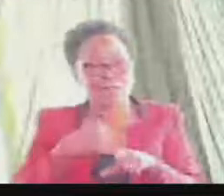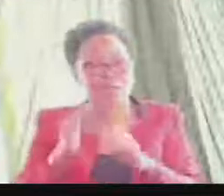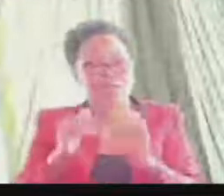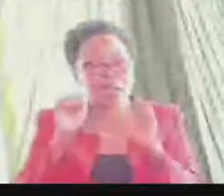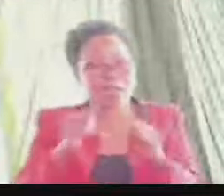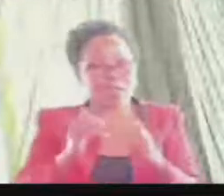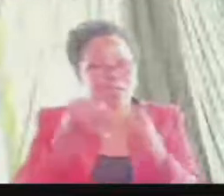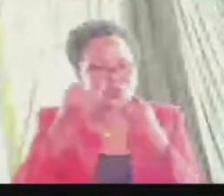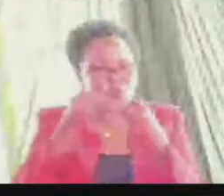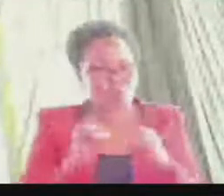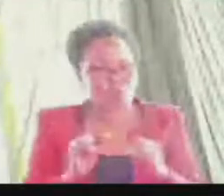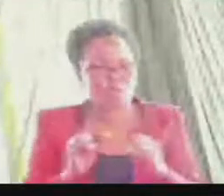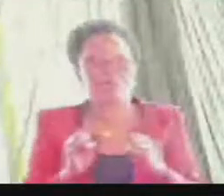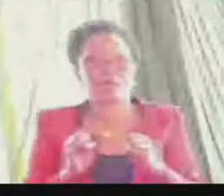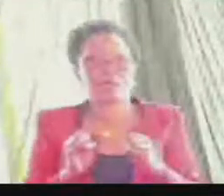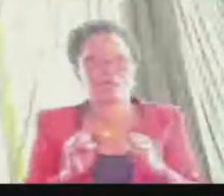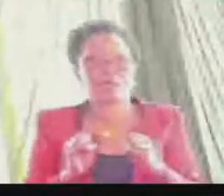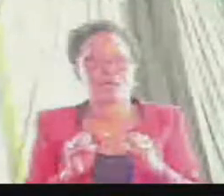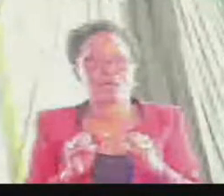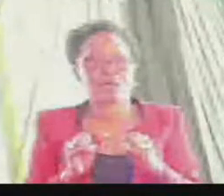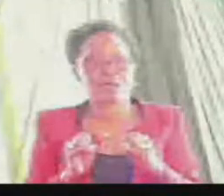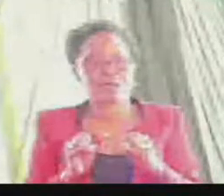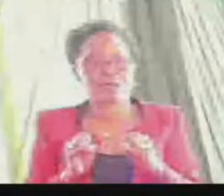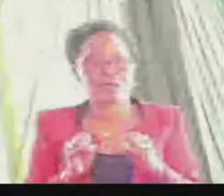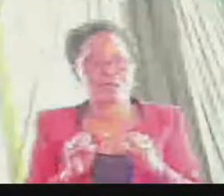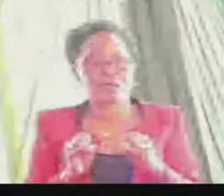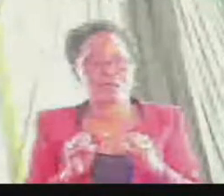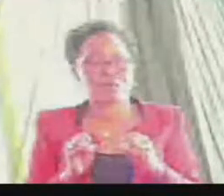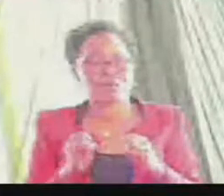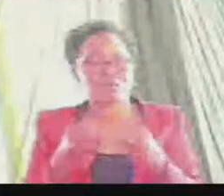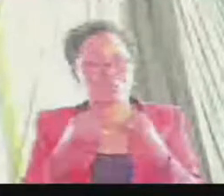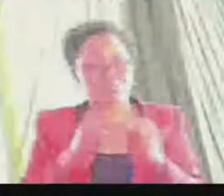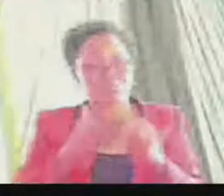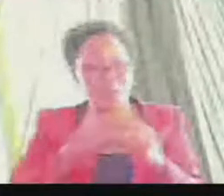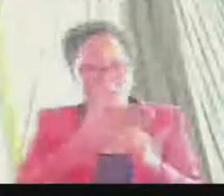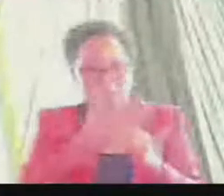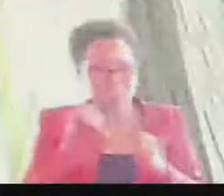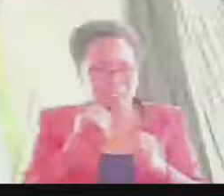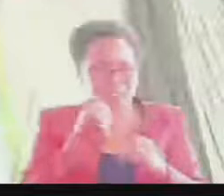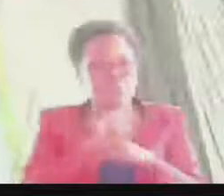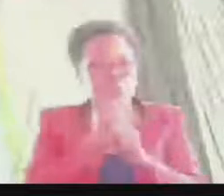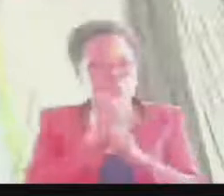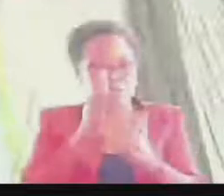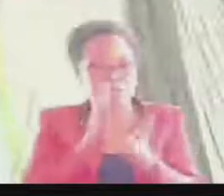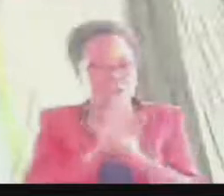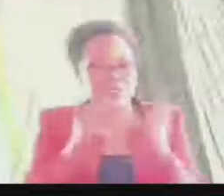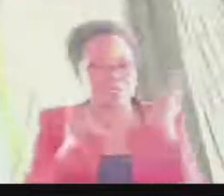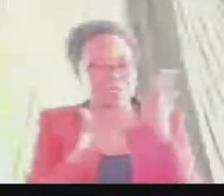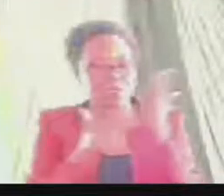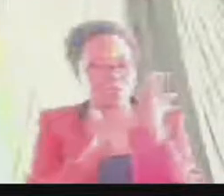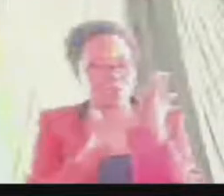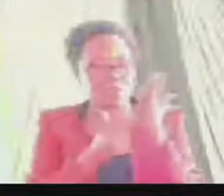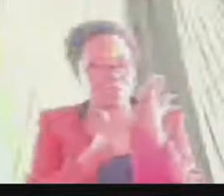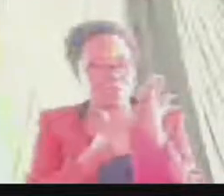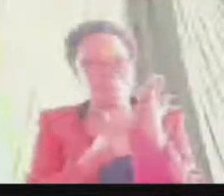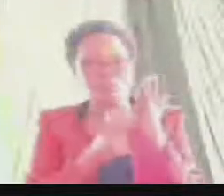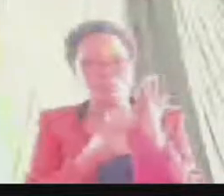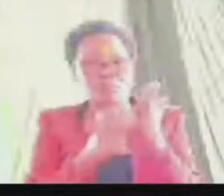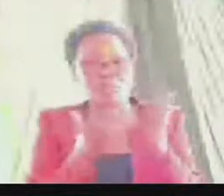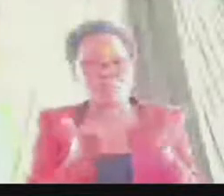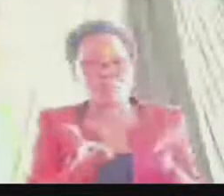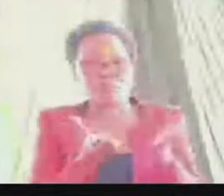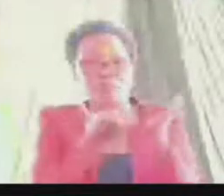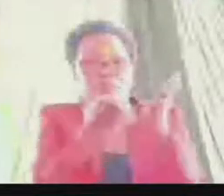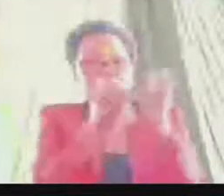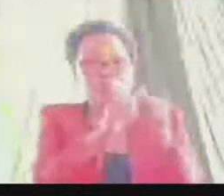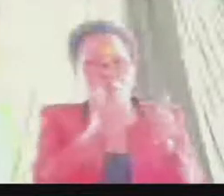that it has worked. All what we can do is to enhance the technology. It has worked. A plea can be taken